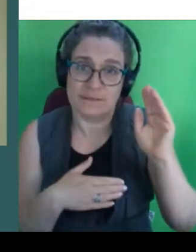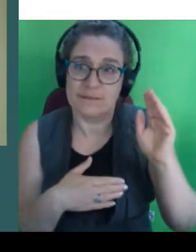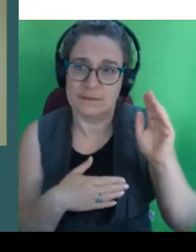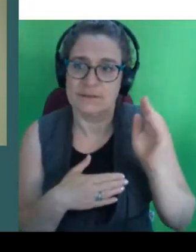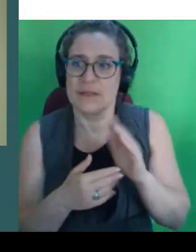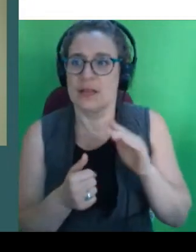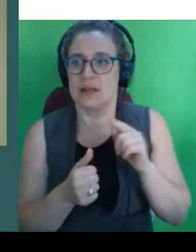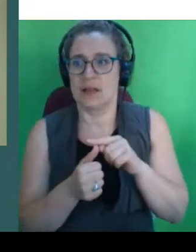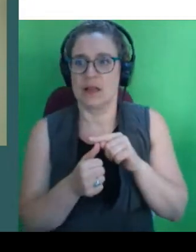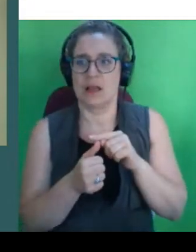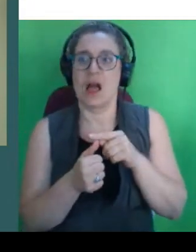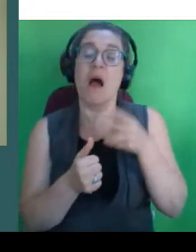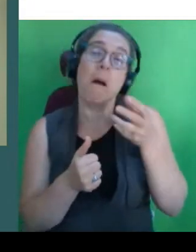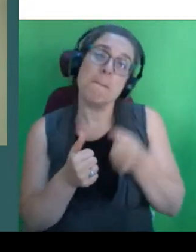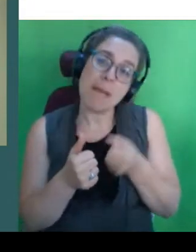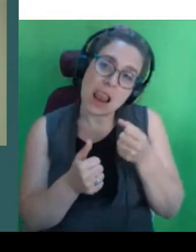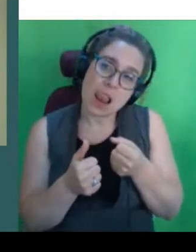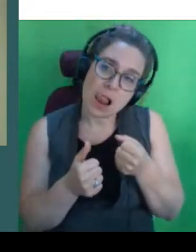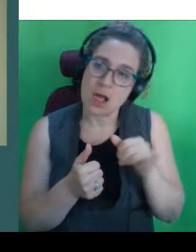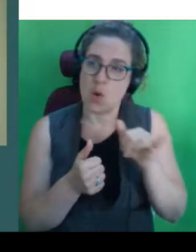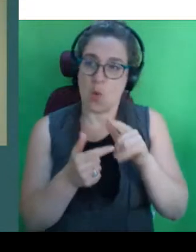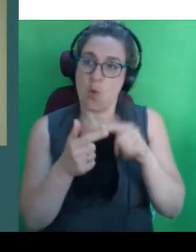and egg allergy can be outgrown.